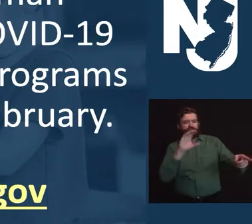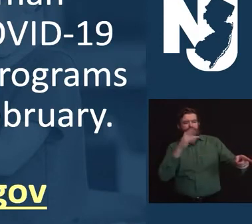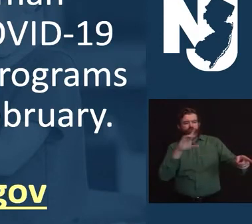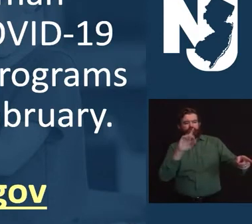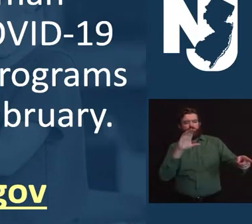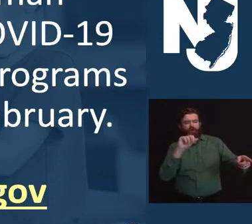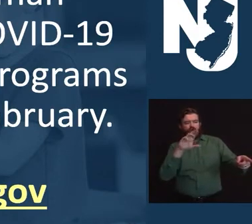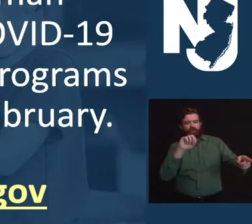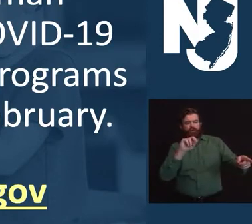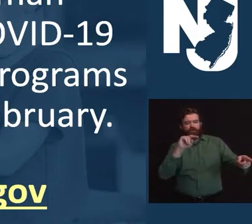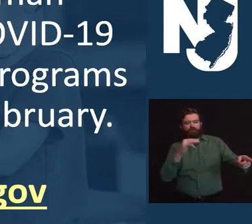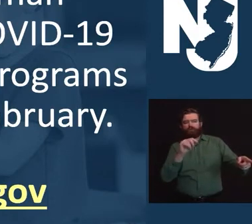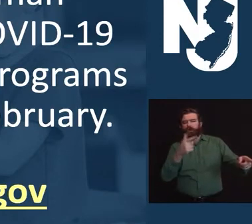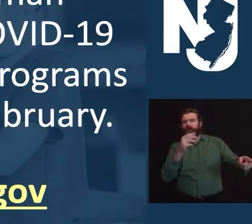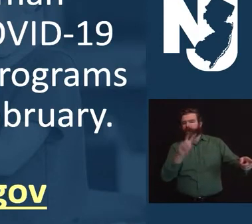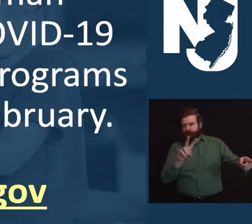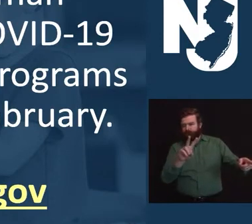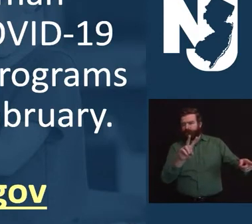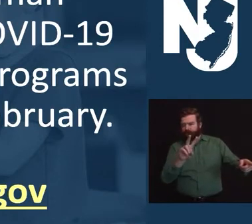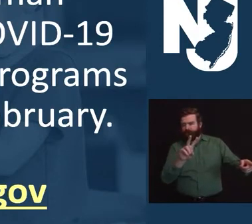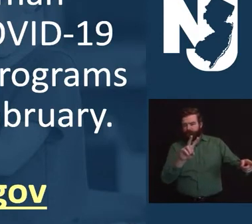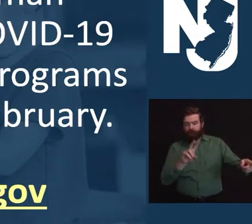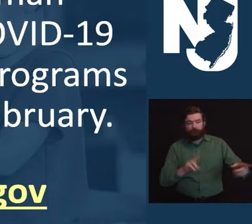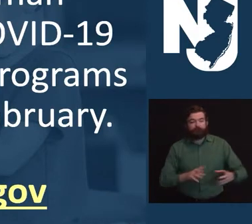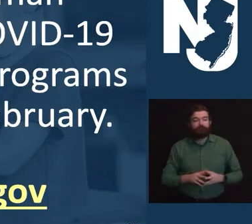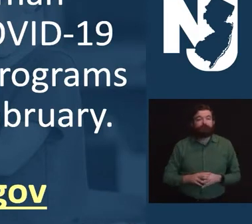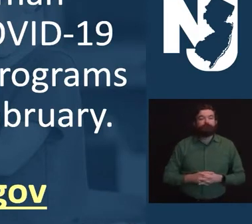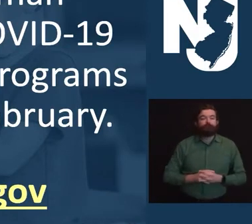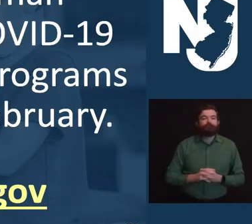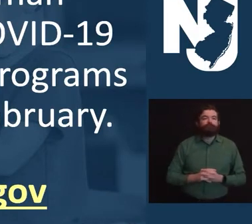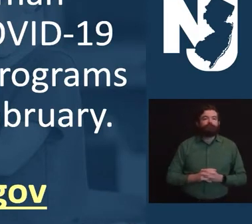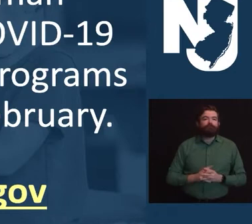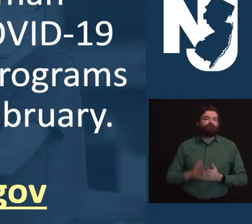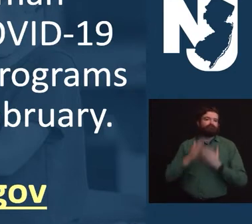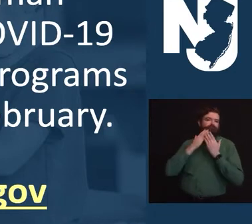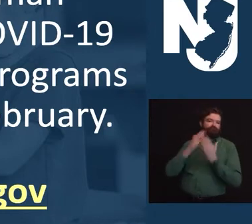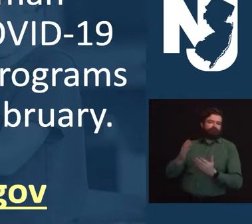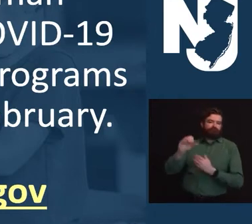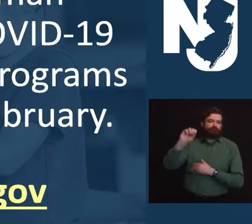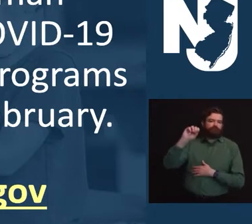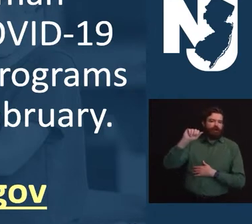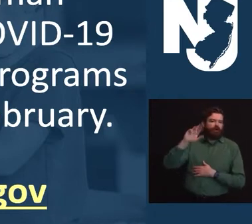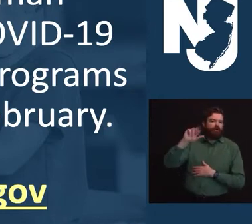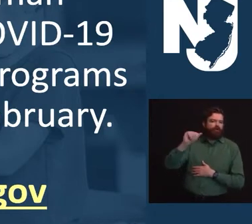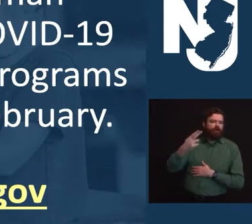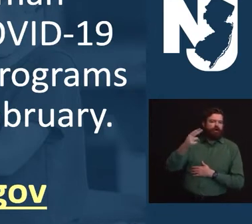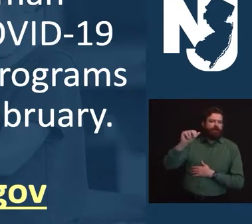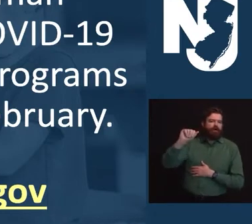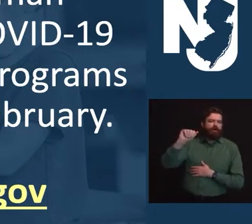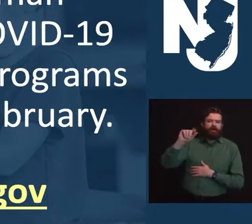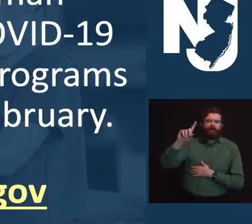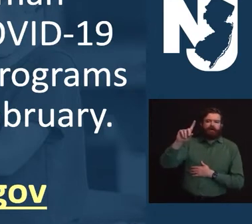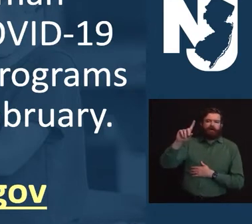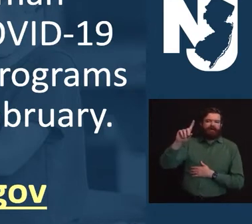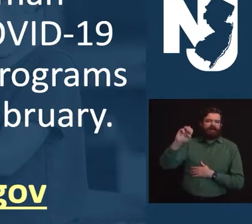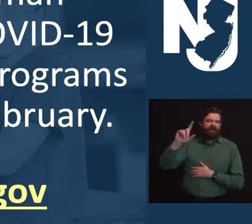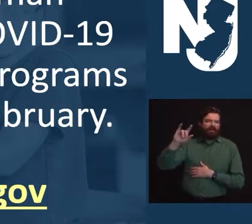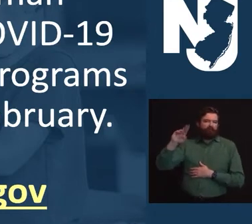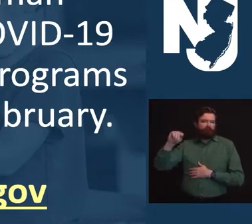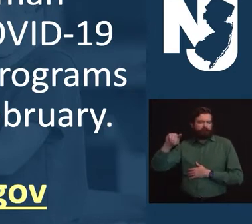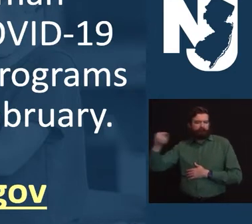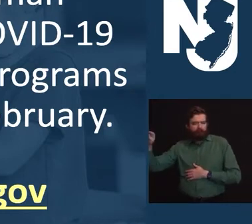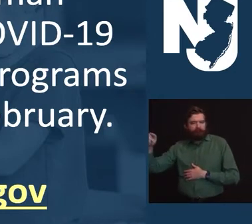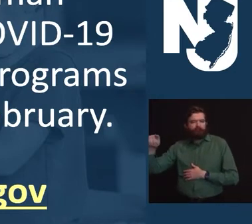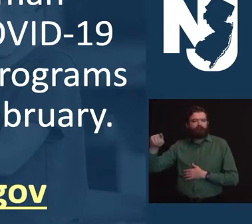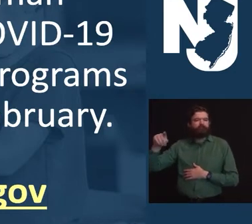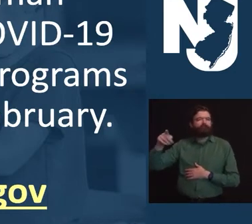childcarenj.gov. And I thank Acting Commissioner of Human Services, Sarah Edelman, and her team for continuing to look out for New Jersey kids and